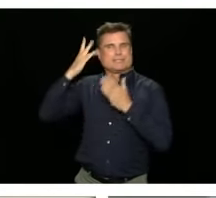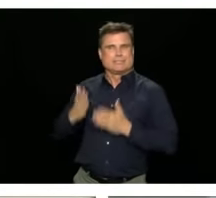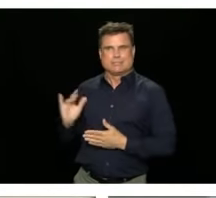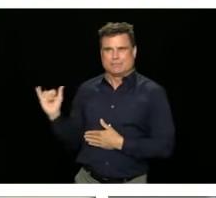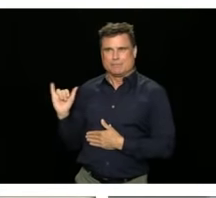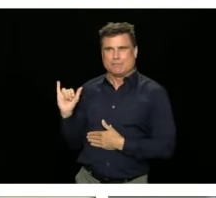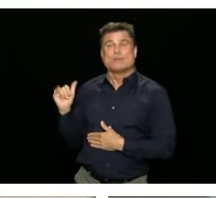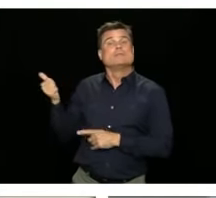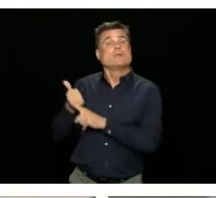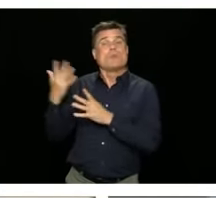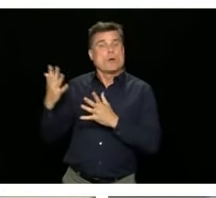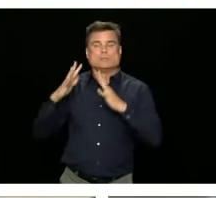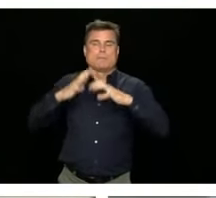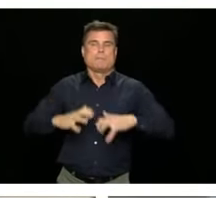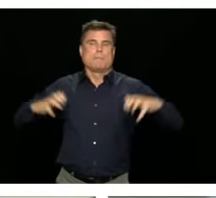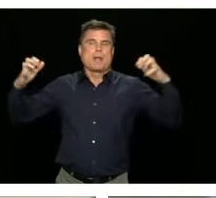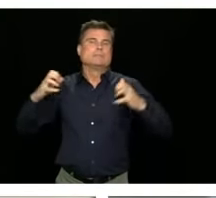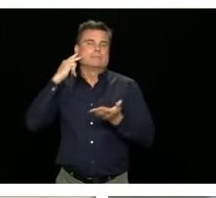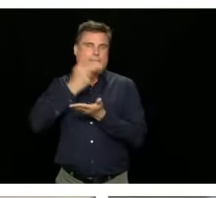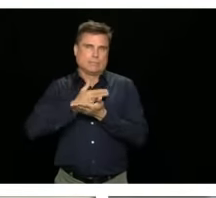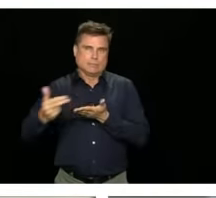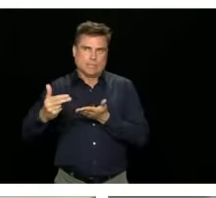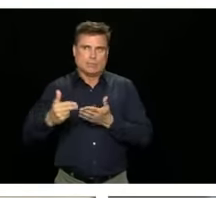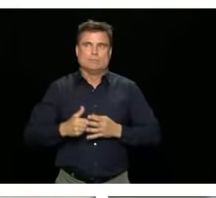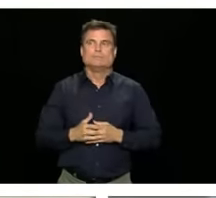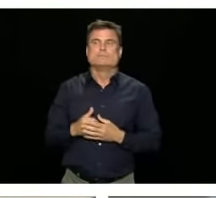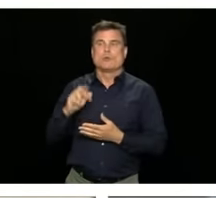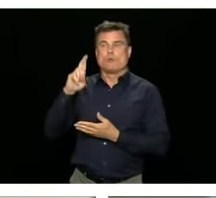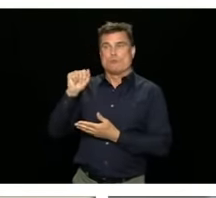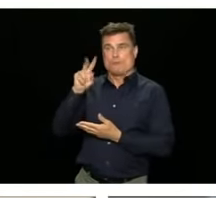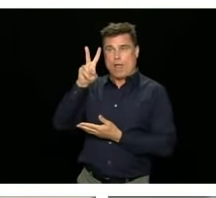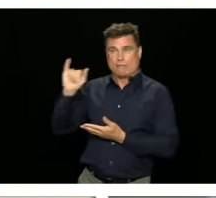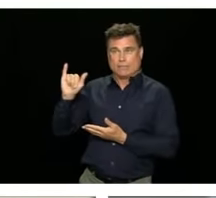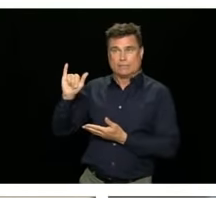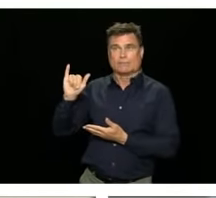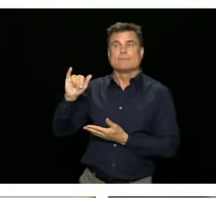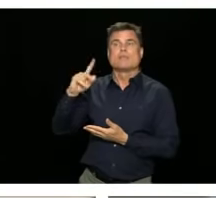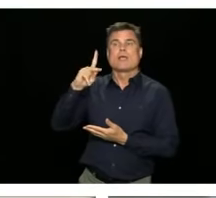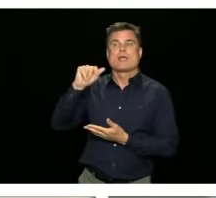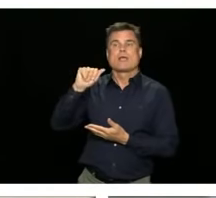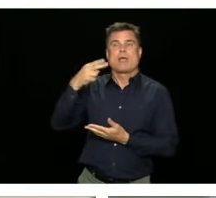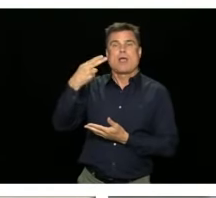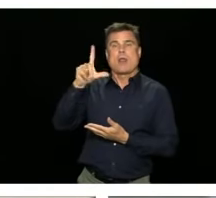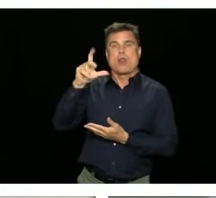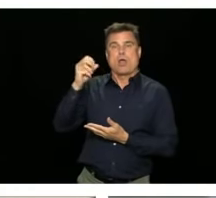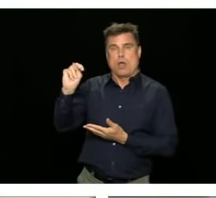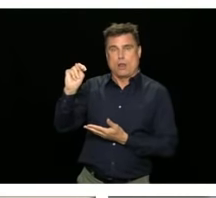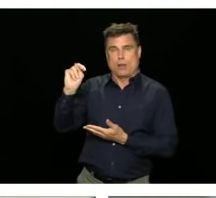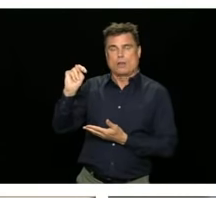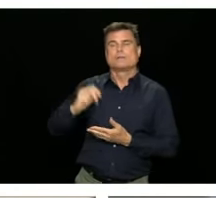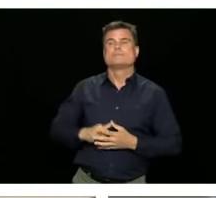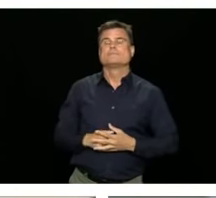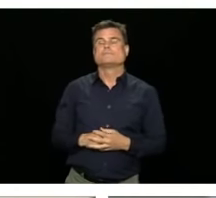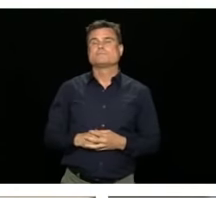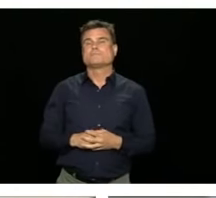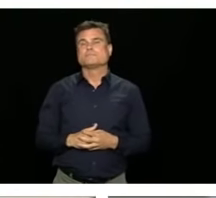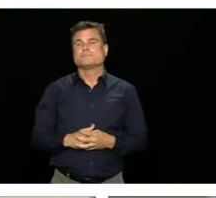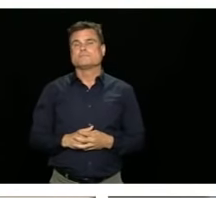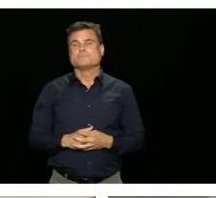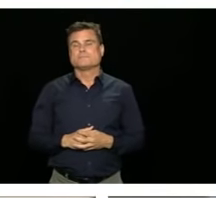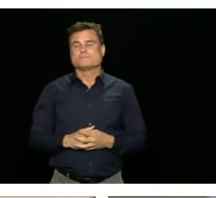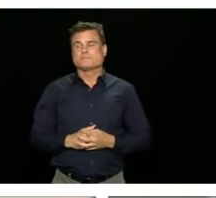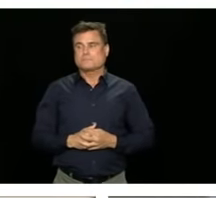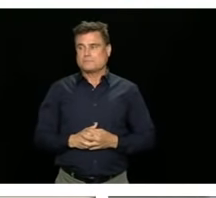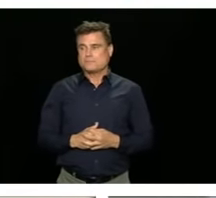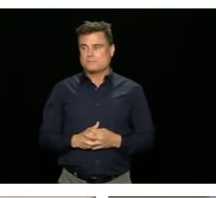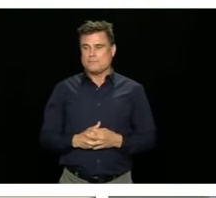MLA for Delta North and the Parliamentary Secretary for Forest, Lands, Natural Resource Operations, and Rural Development.